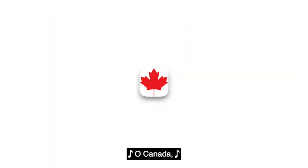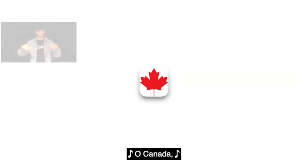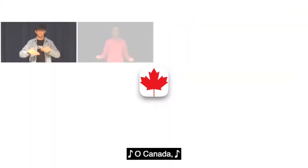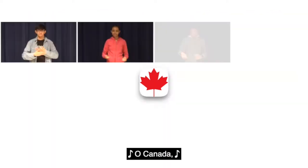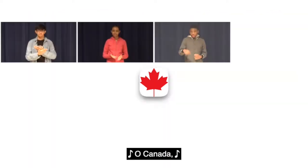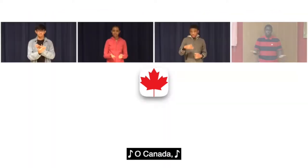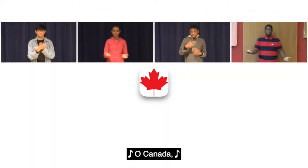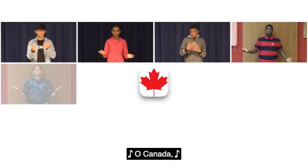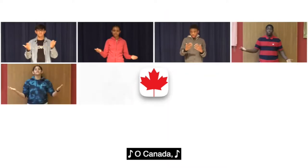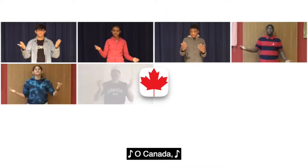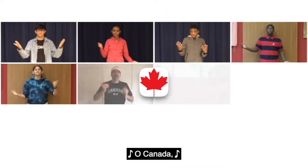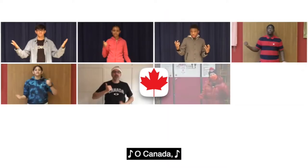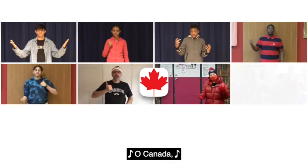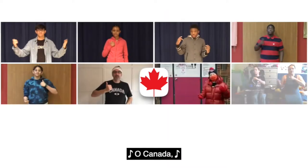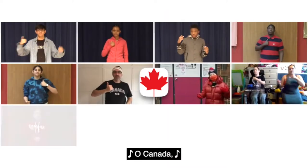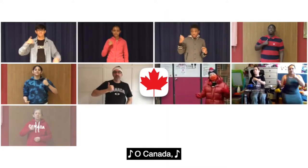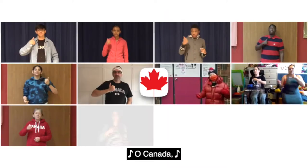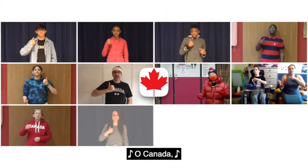thee. O